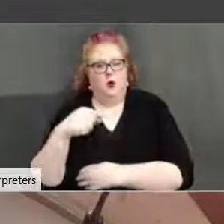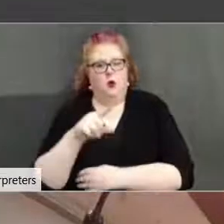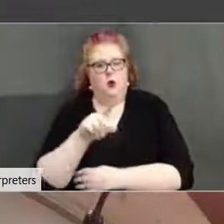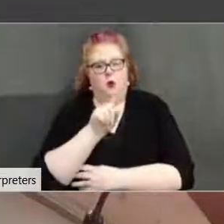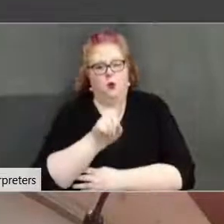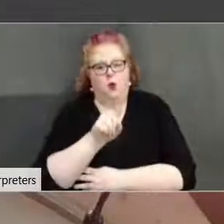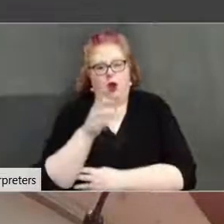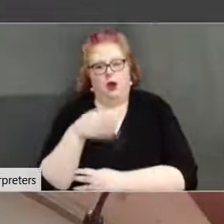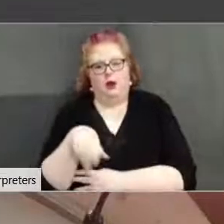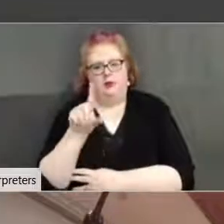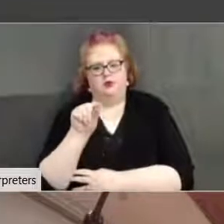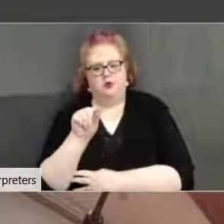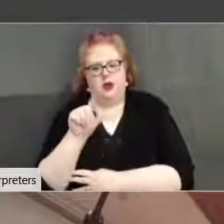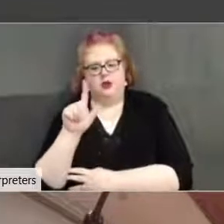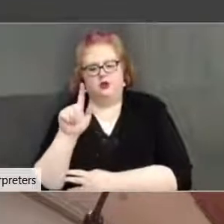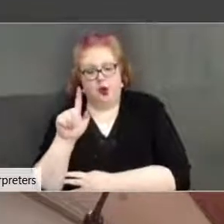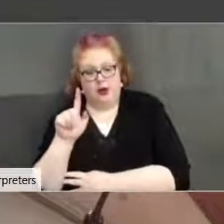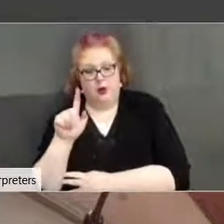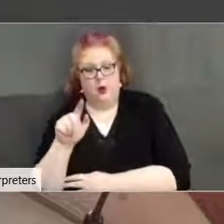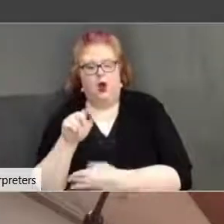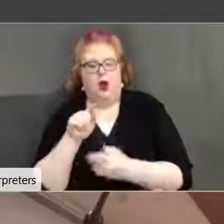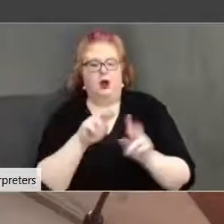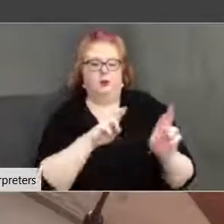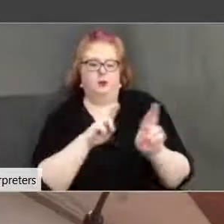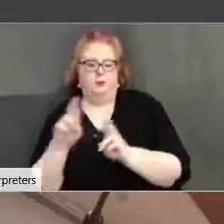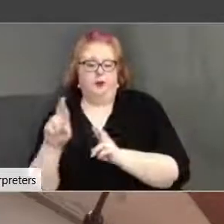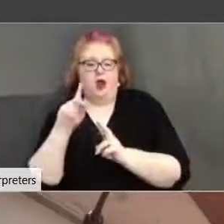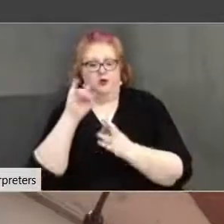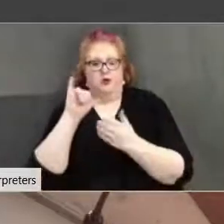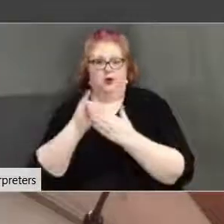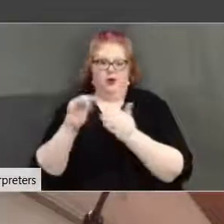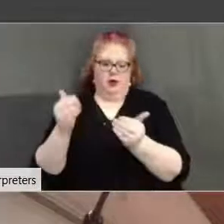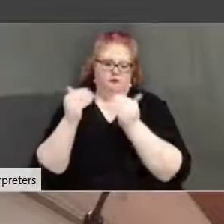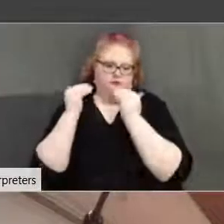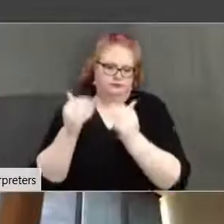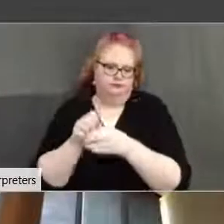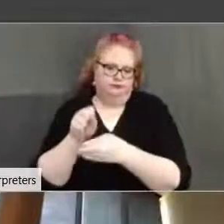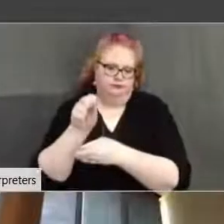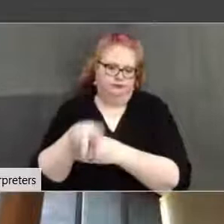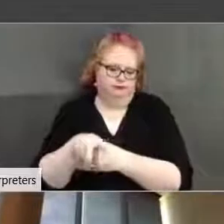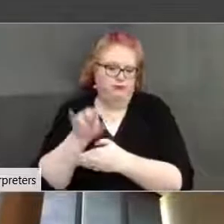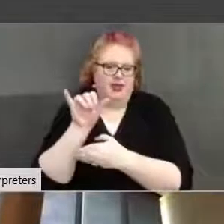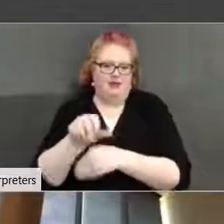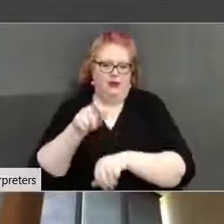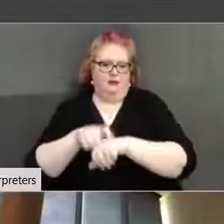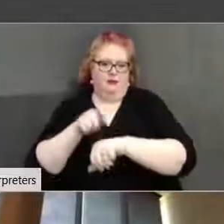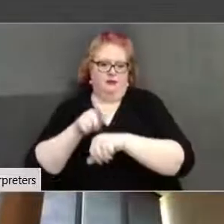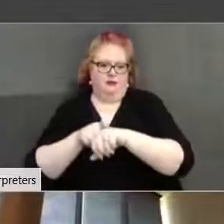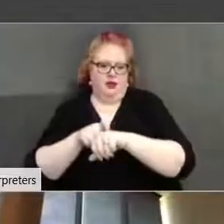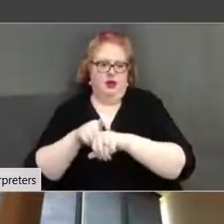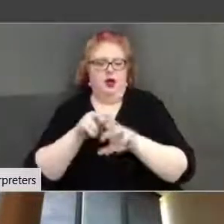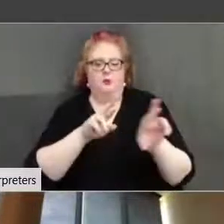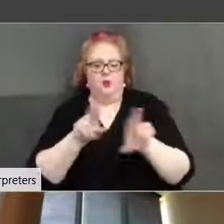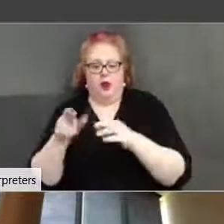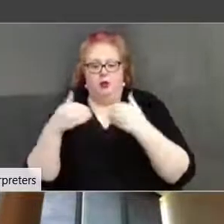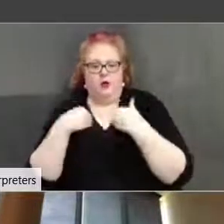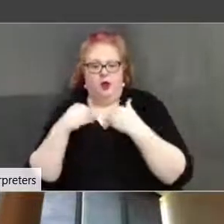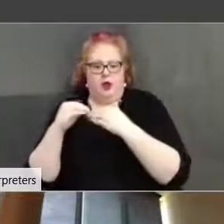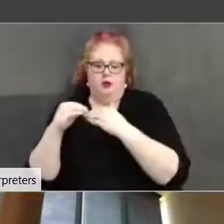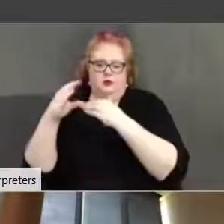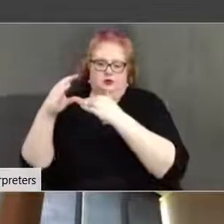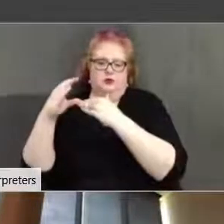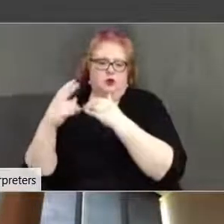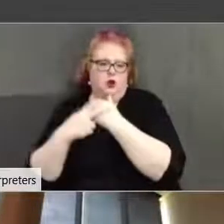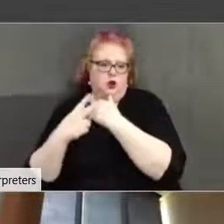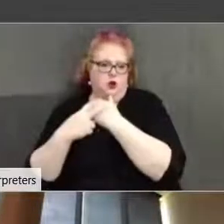having those dollars available to prepare for the reserve, as well as moving from what we generally average